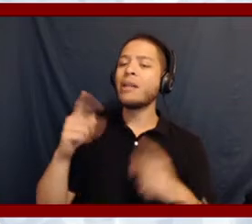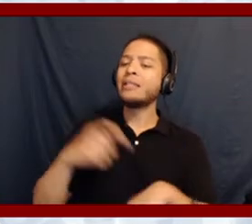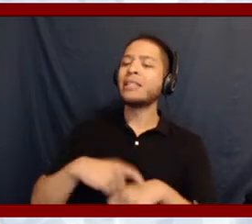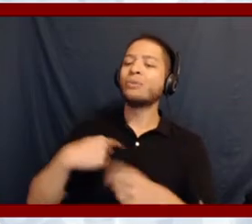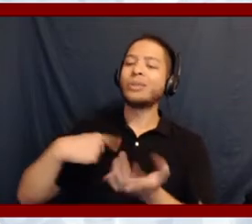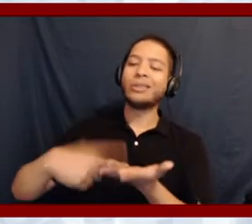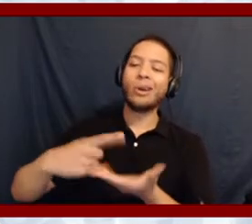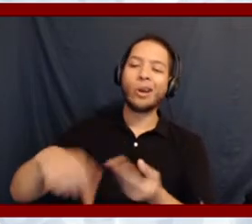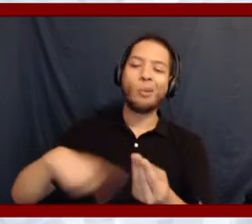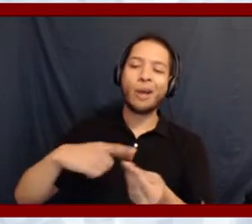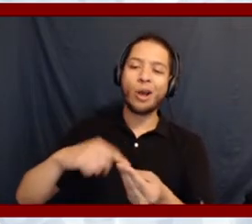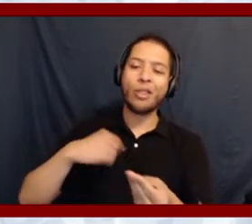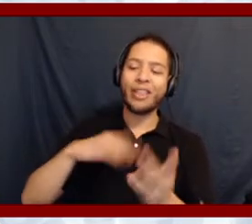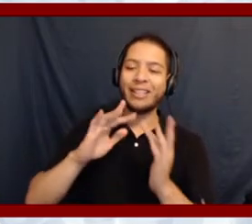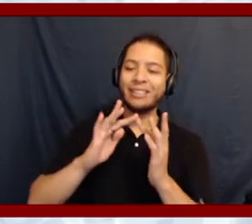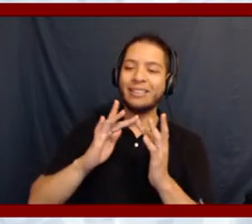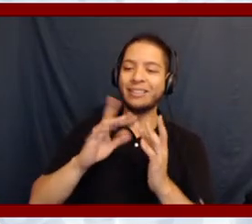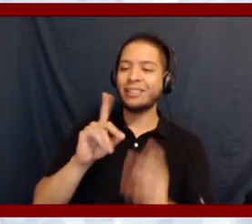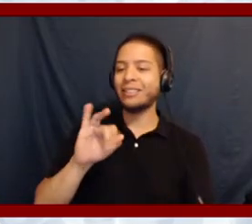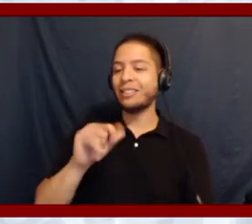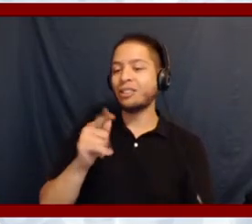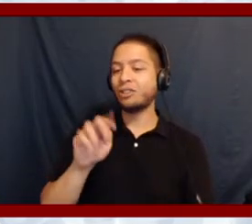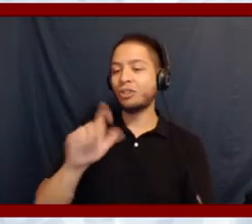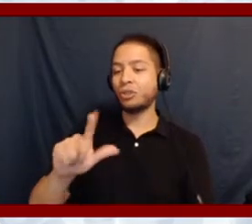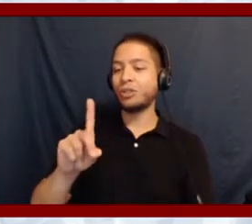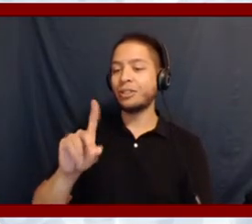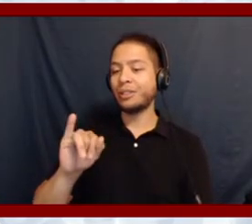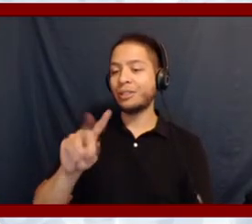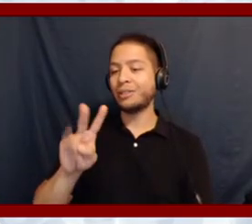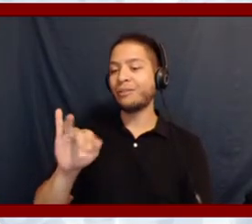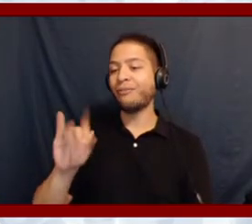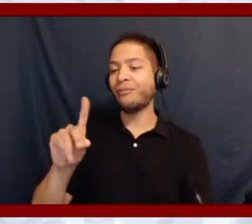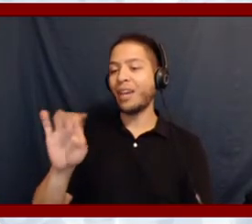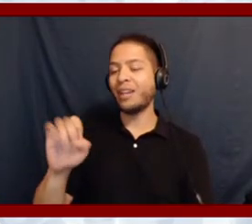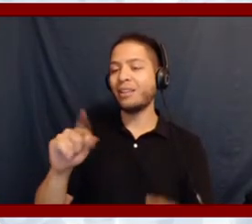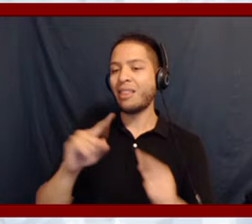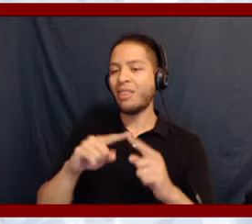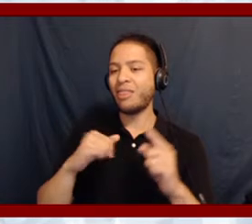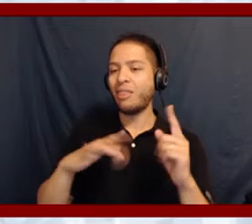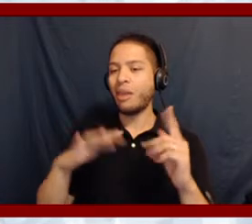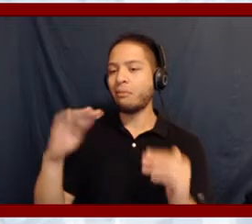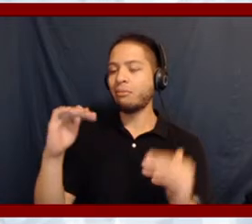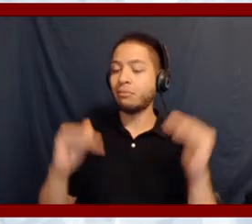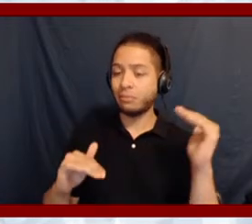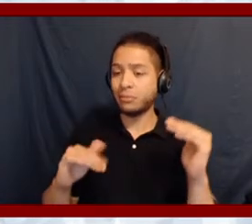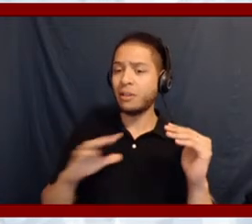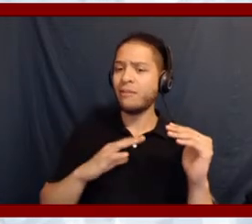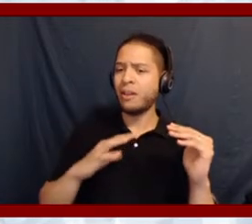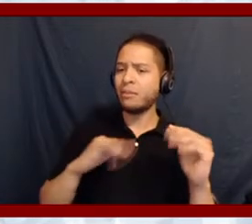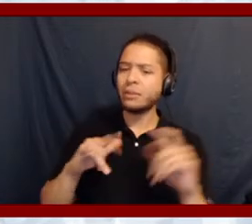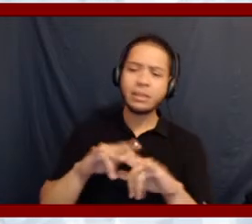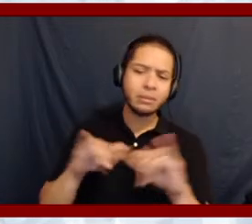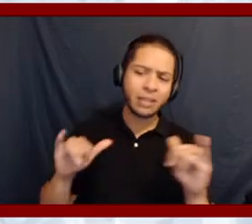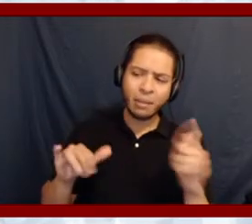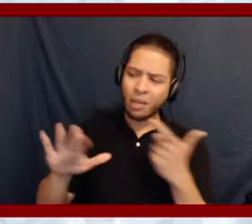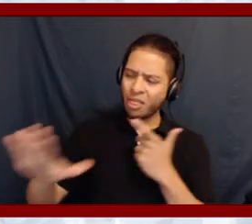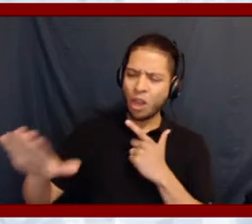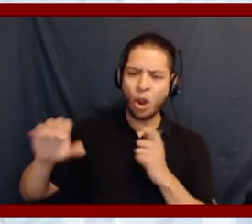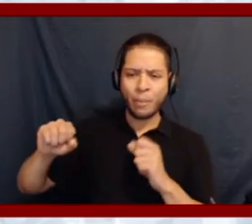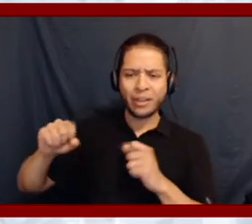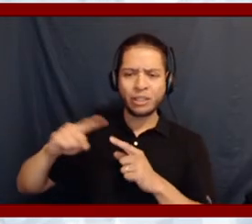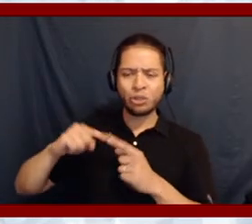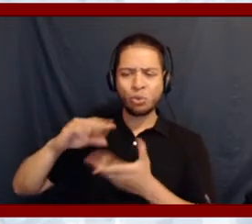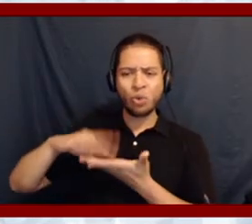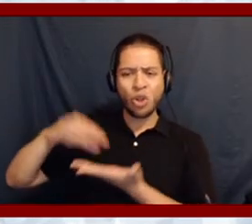learning bandwidth for students is definitely impacted by their social emotional well-being. And I don't have to tell the group